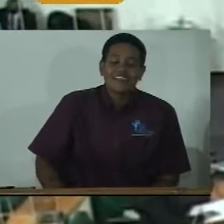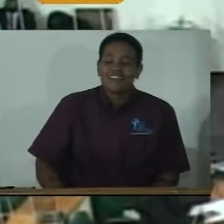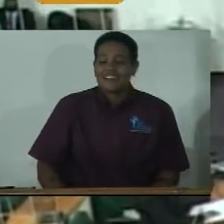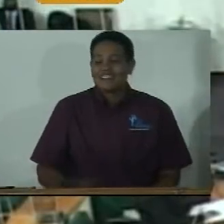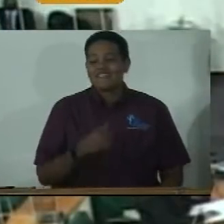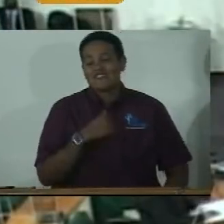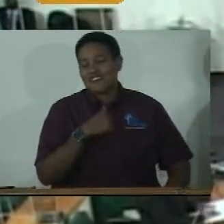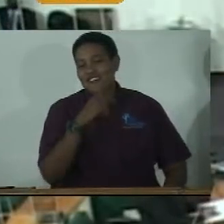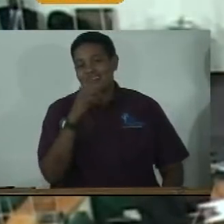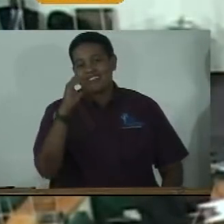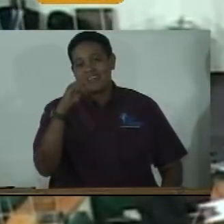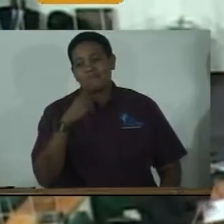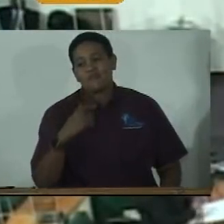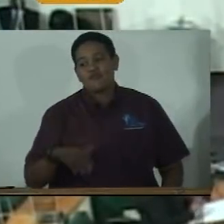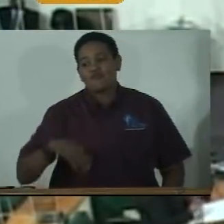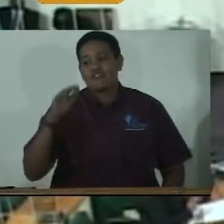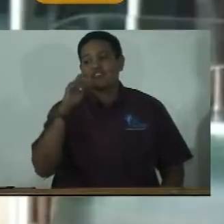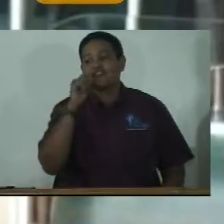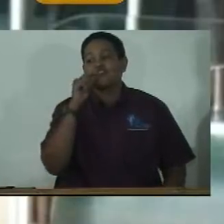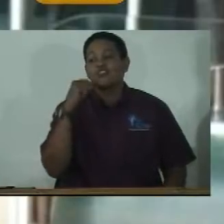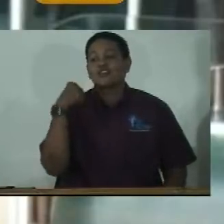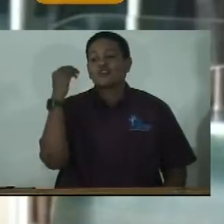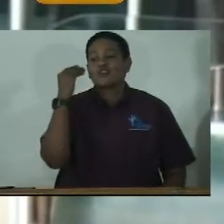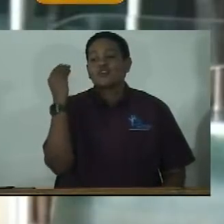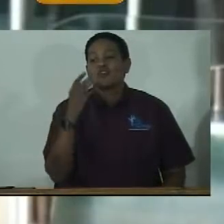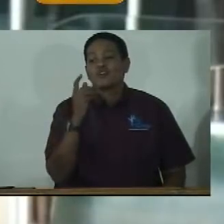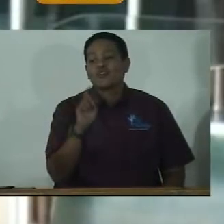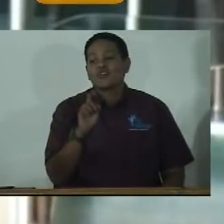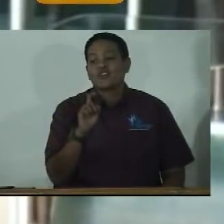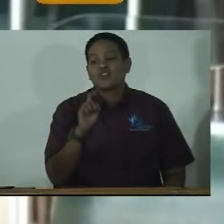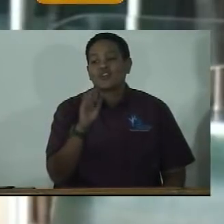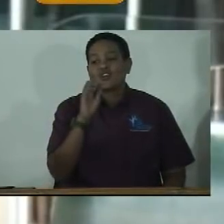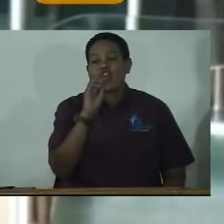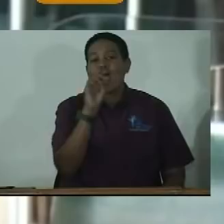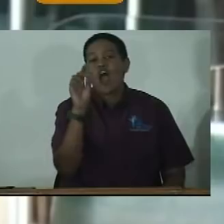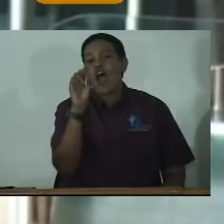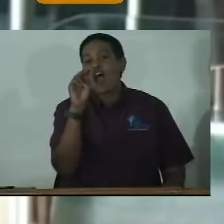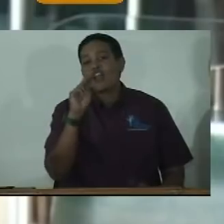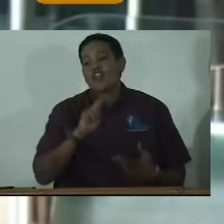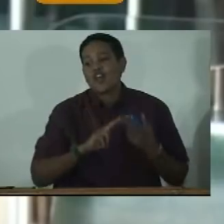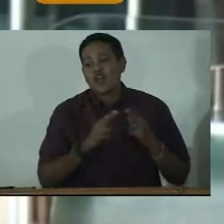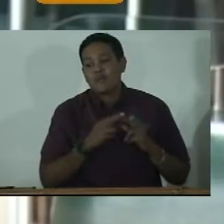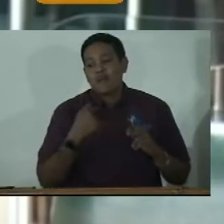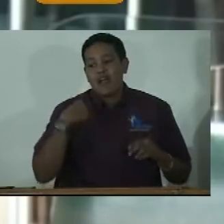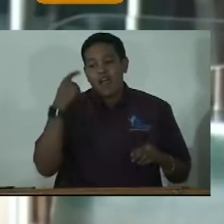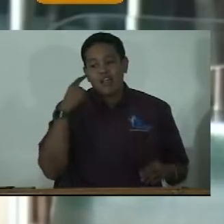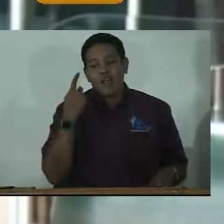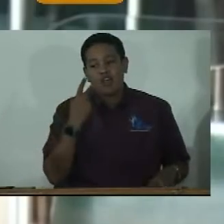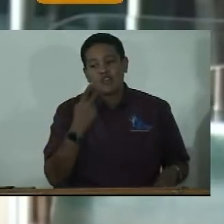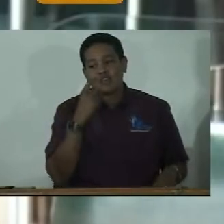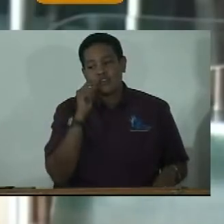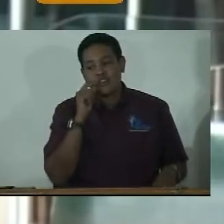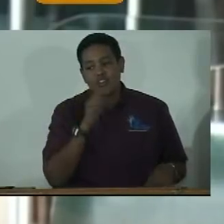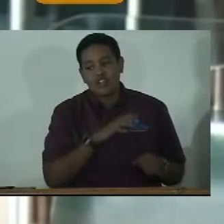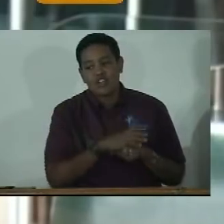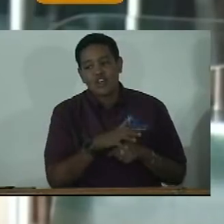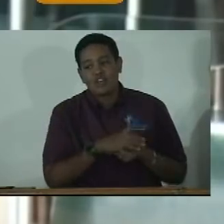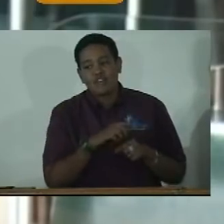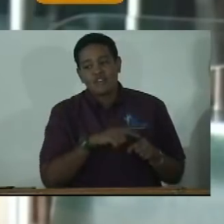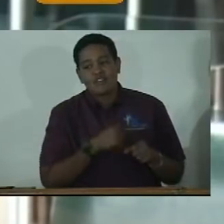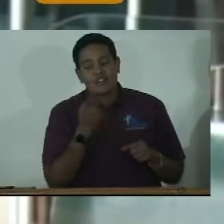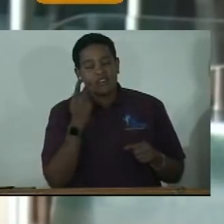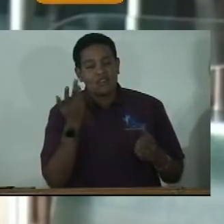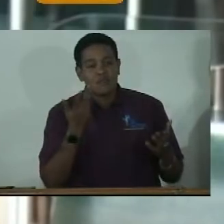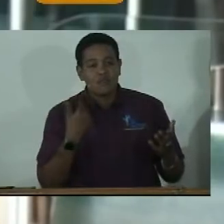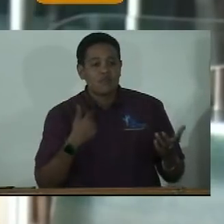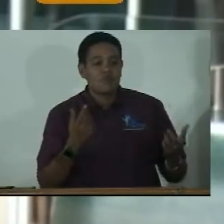we raised chickens and we were told you needed odd numbers because I thought 2 chickens would be enough to start to see what we were doing because we